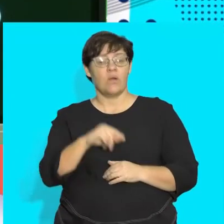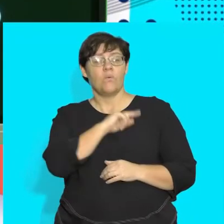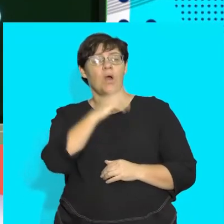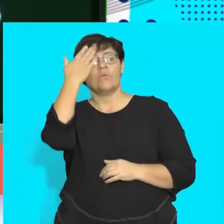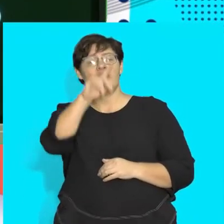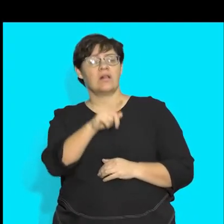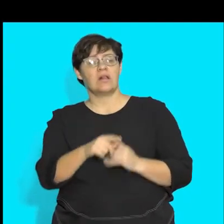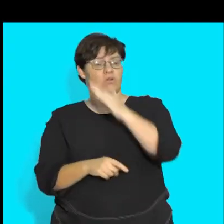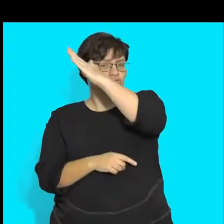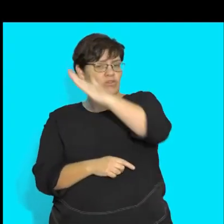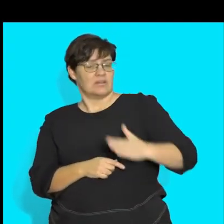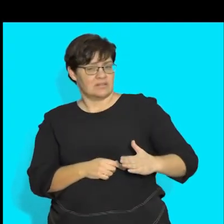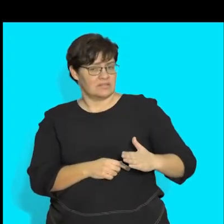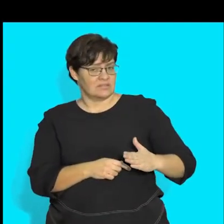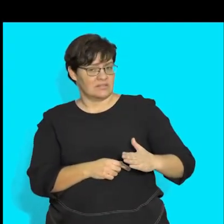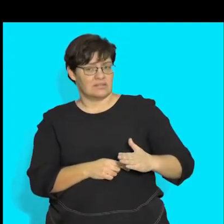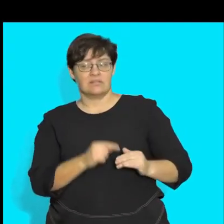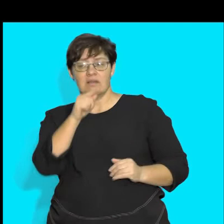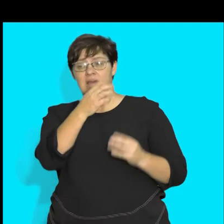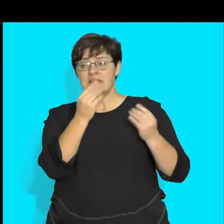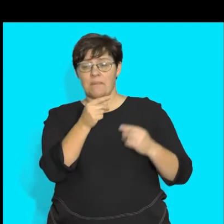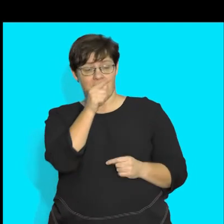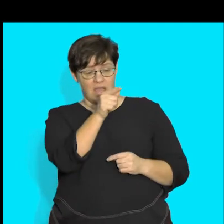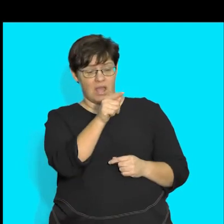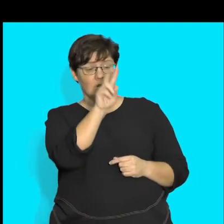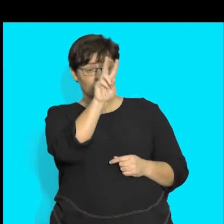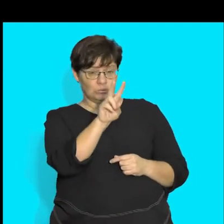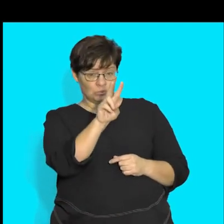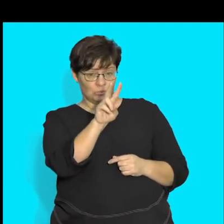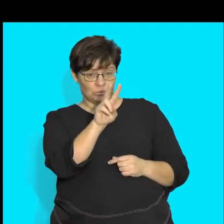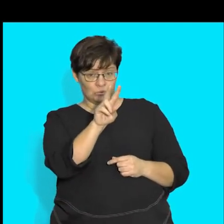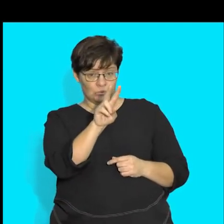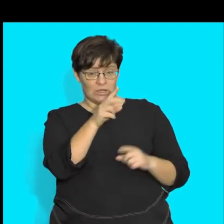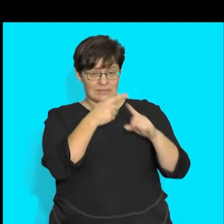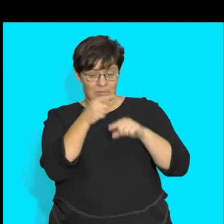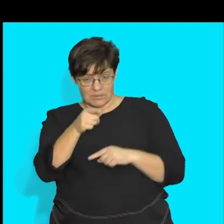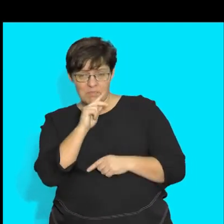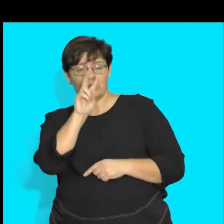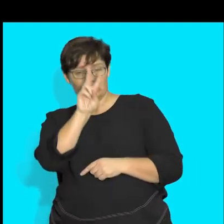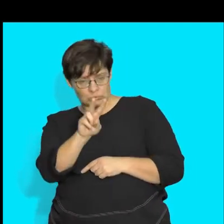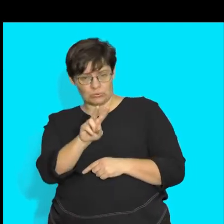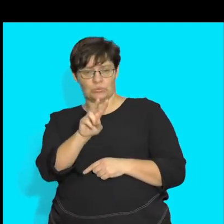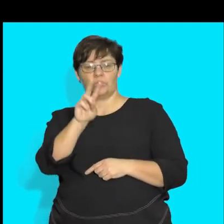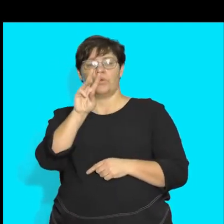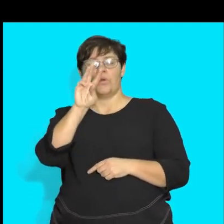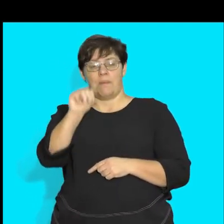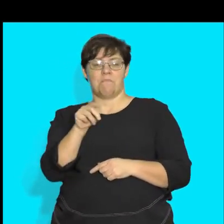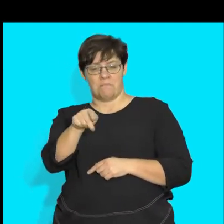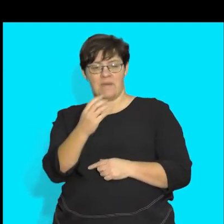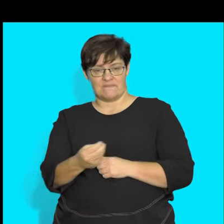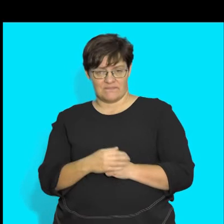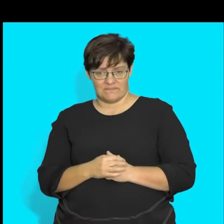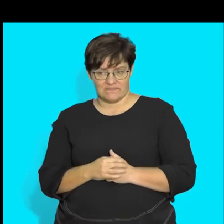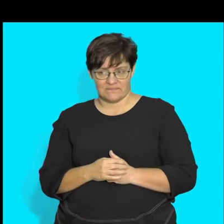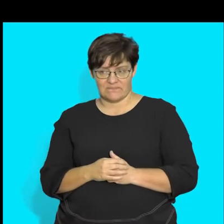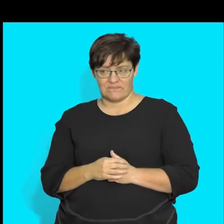straight line? Is that number that I'm going to multiply x by is my gradient. And so I know that my gradient is equal to